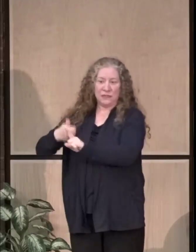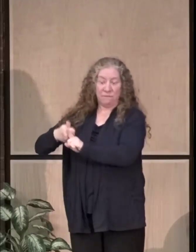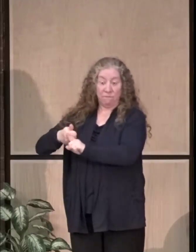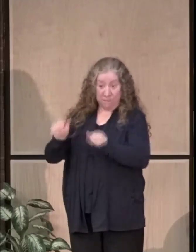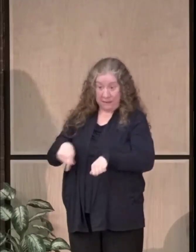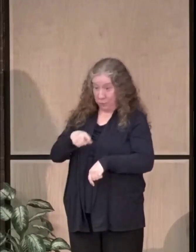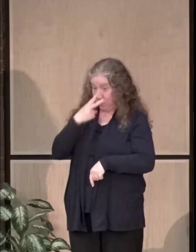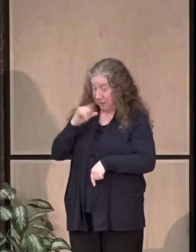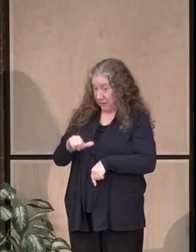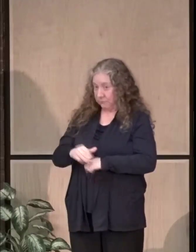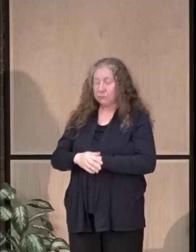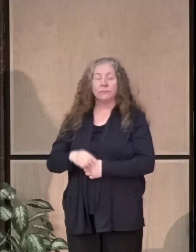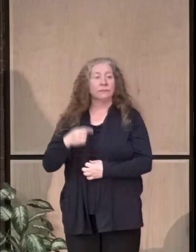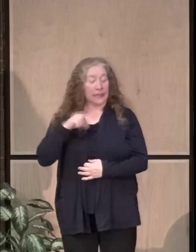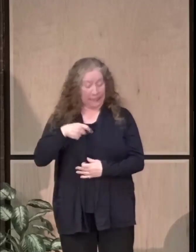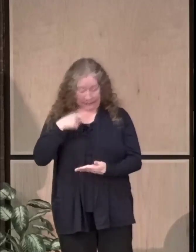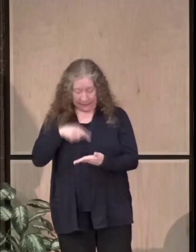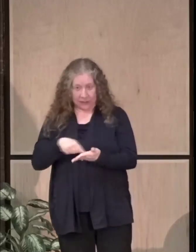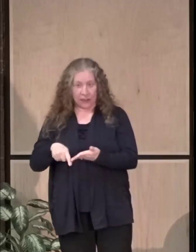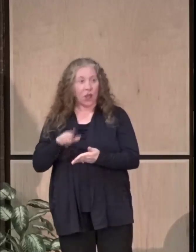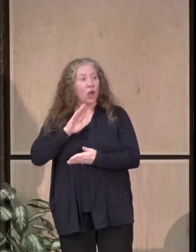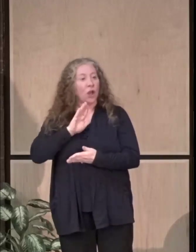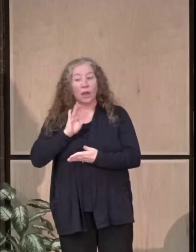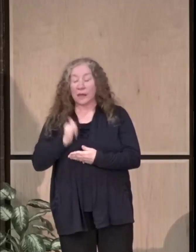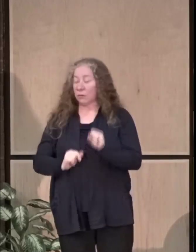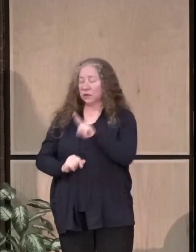You see that? I see that, yes. And what did you say?